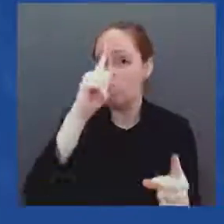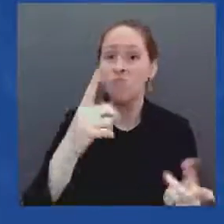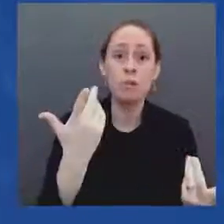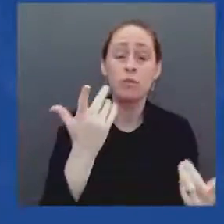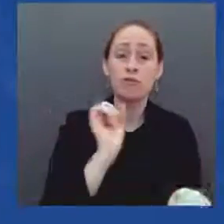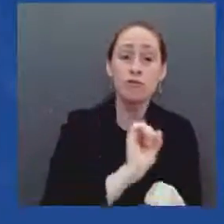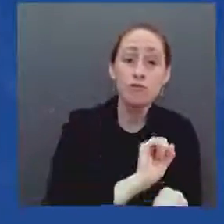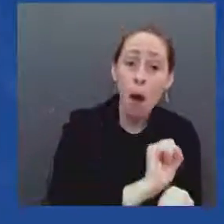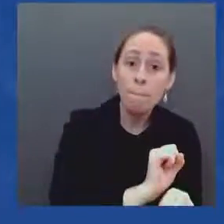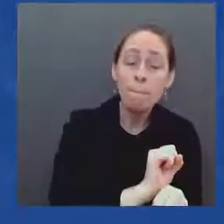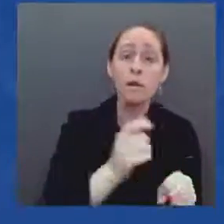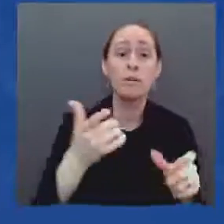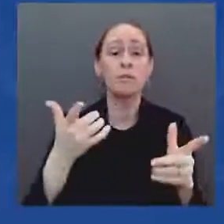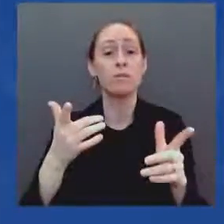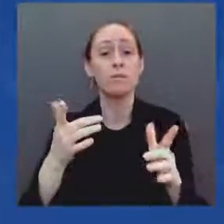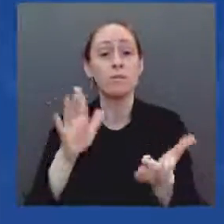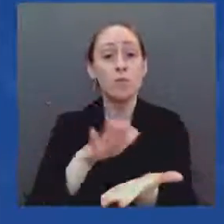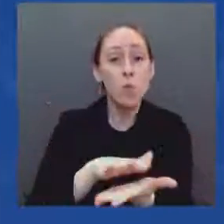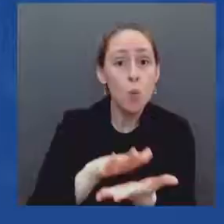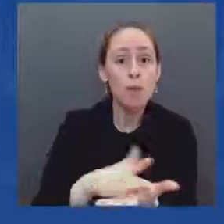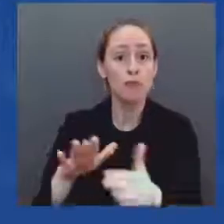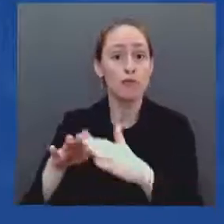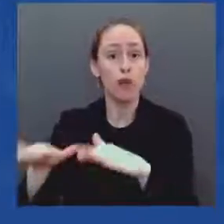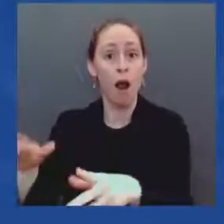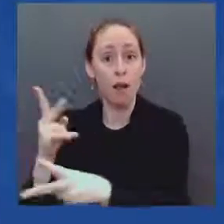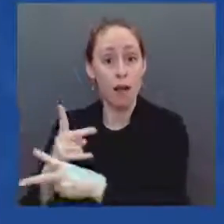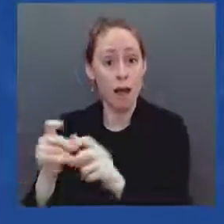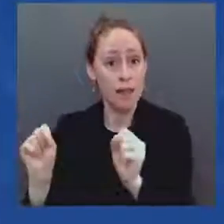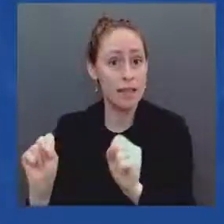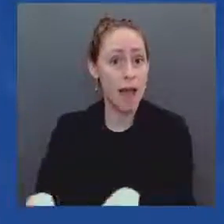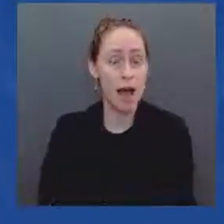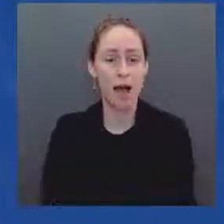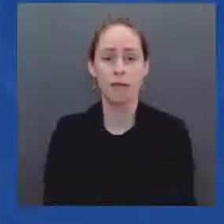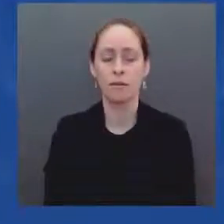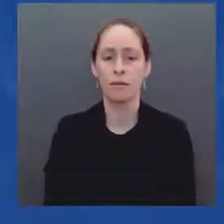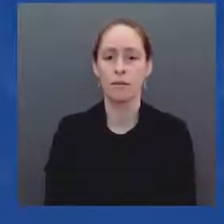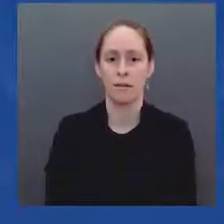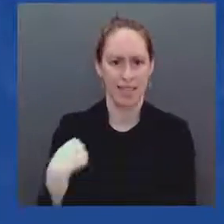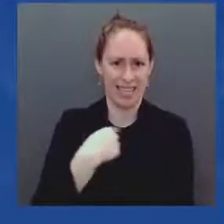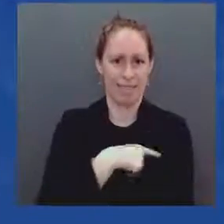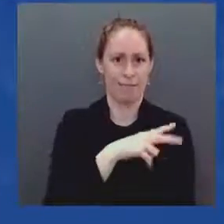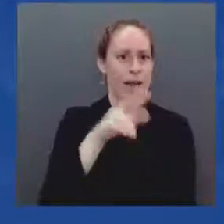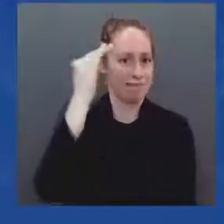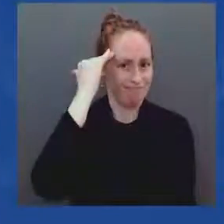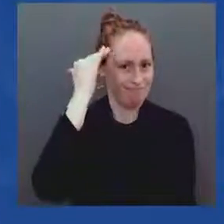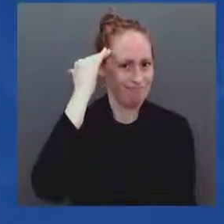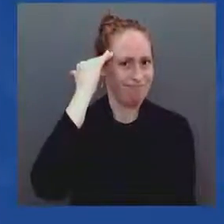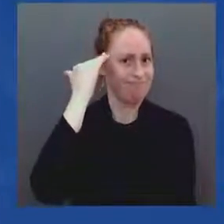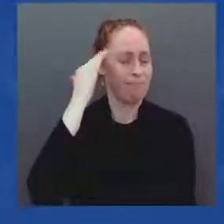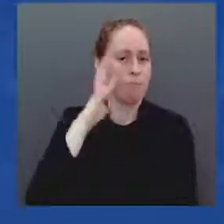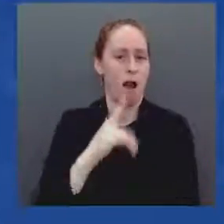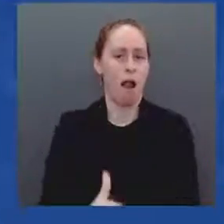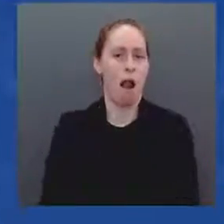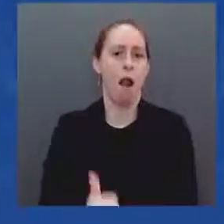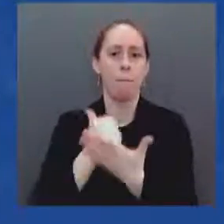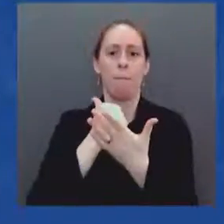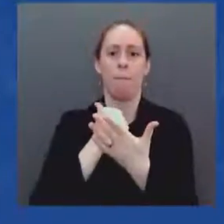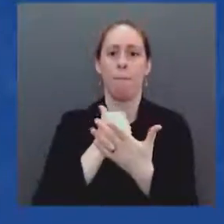job growth in American history. And as part of that, state and local jobs grew by